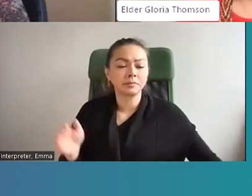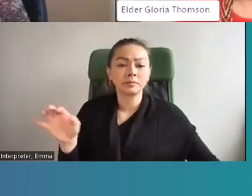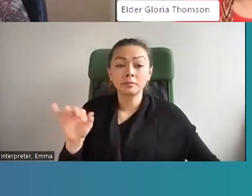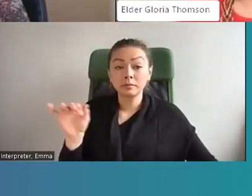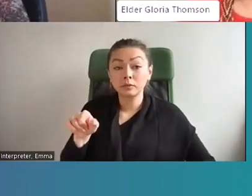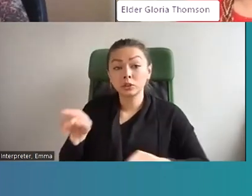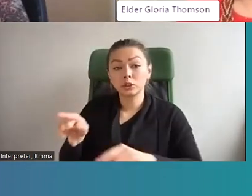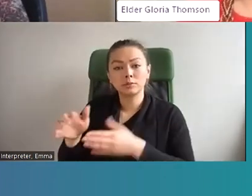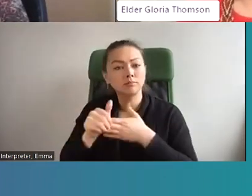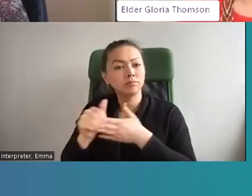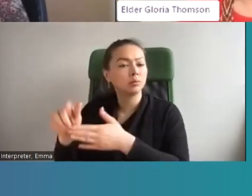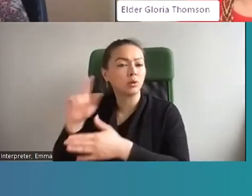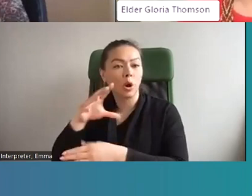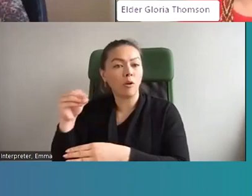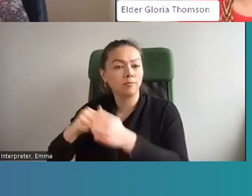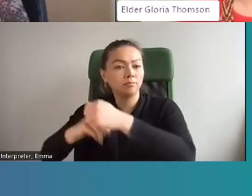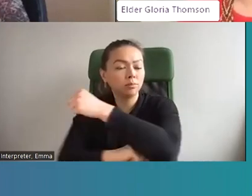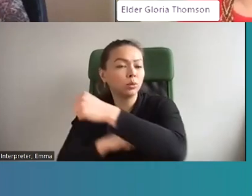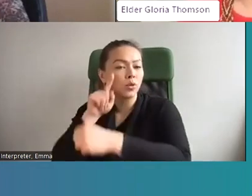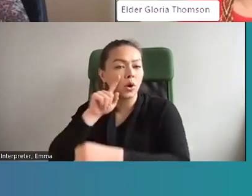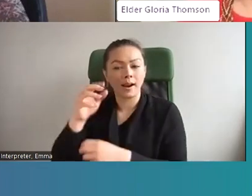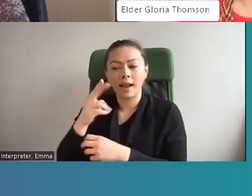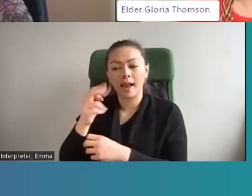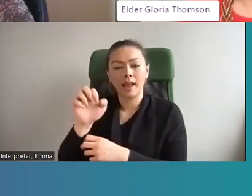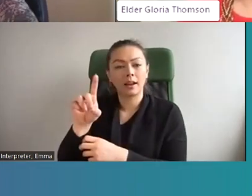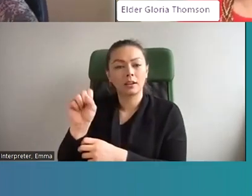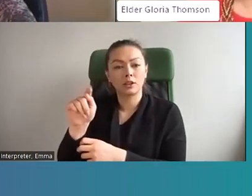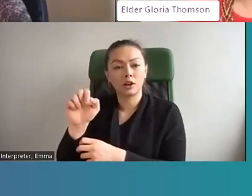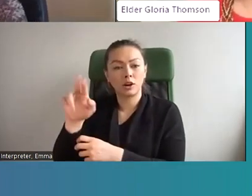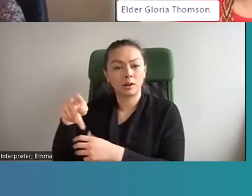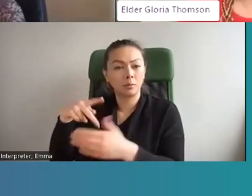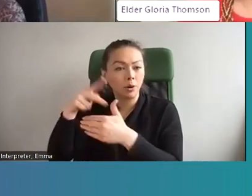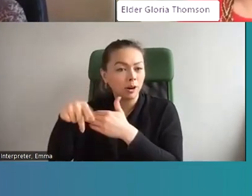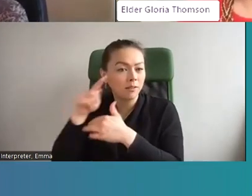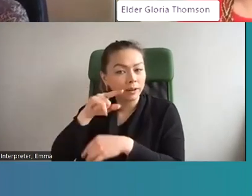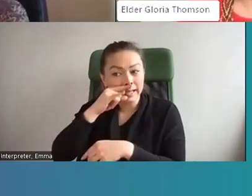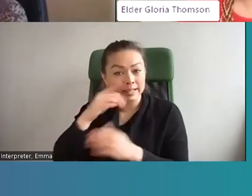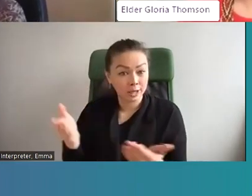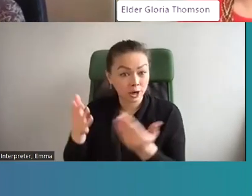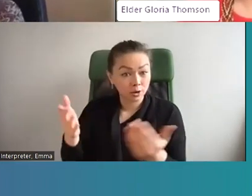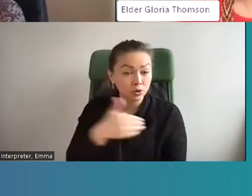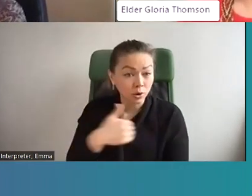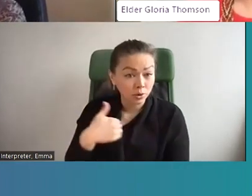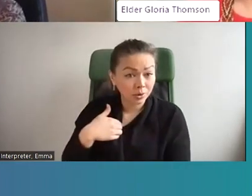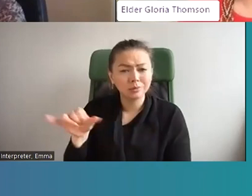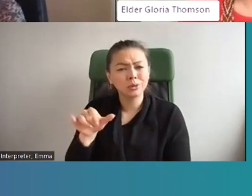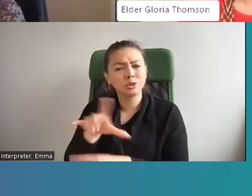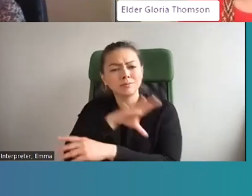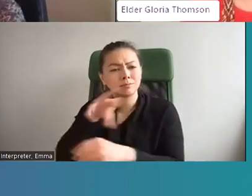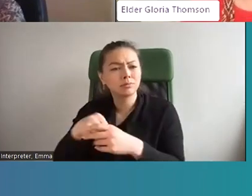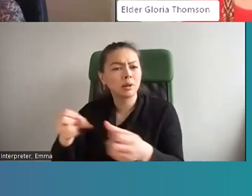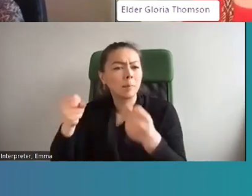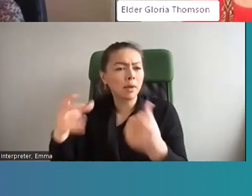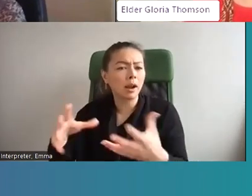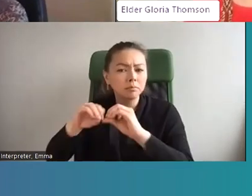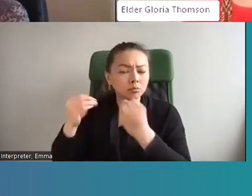in Toronto. She is a member of several communities and councils of universities organizations, which include the University of Toronto